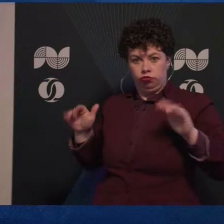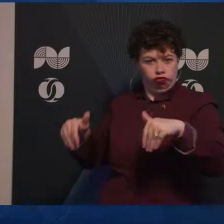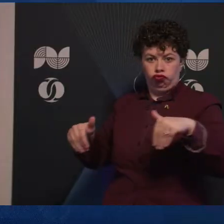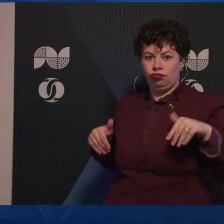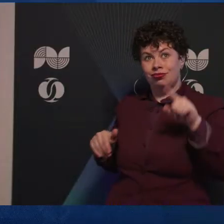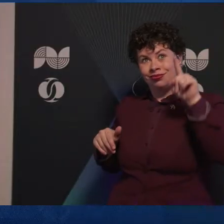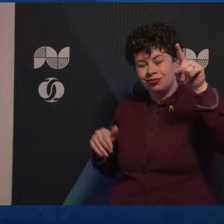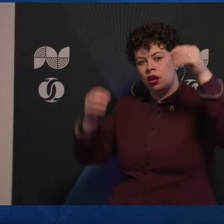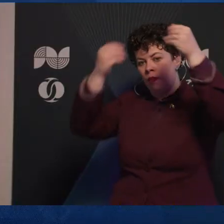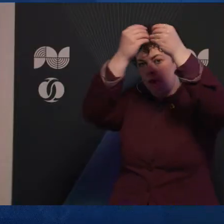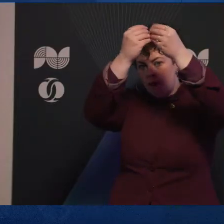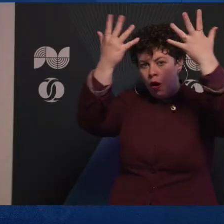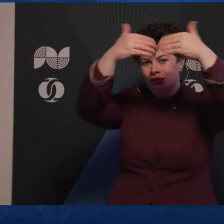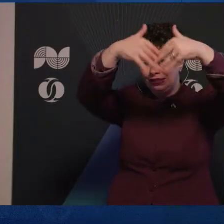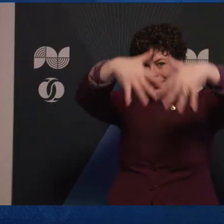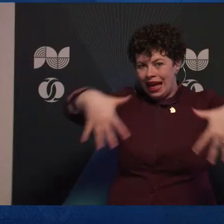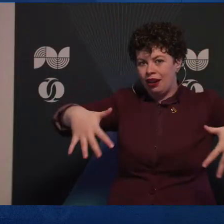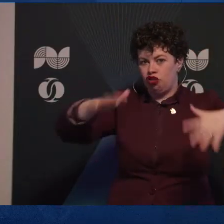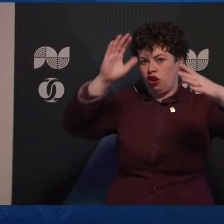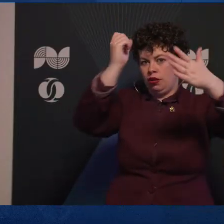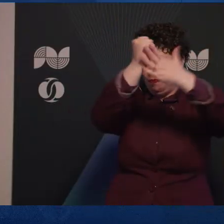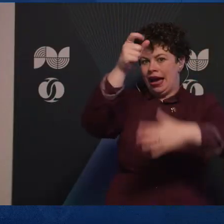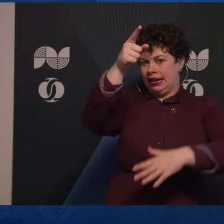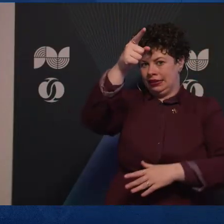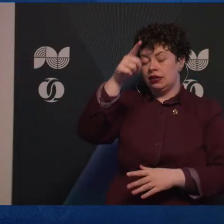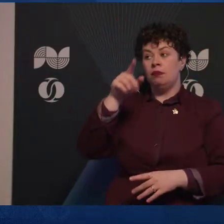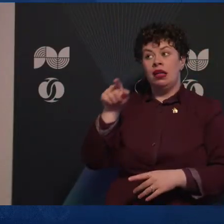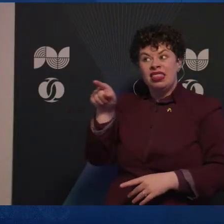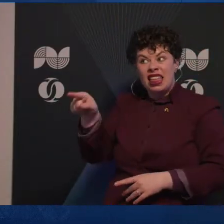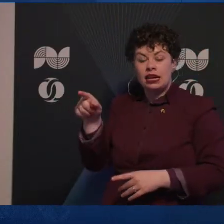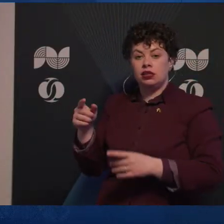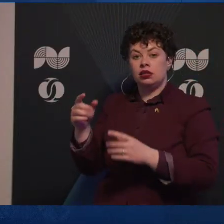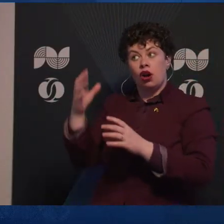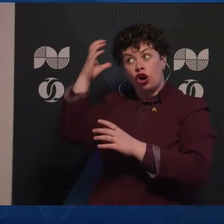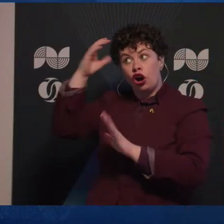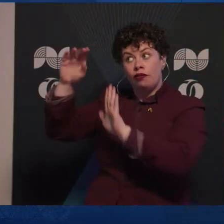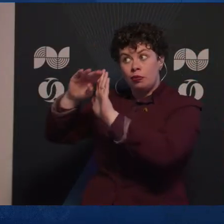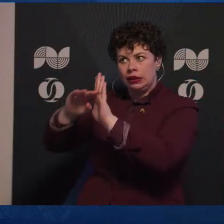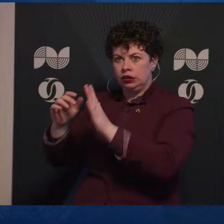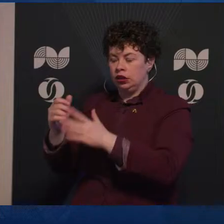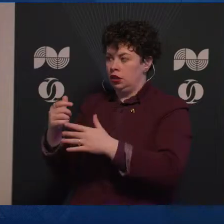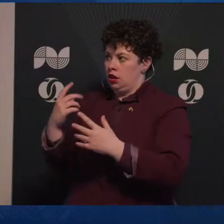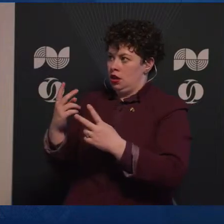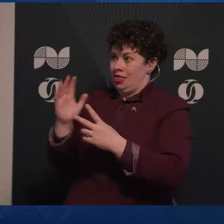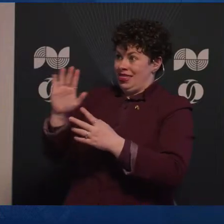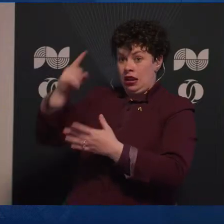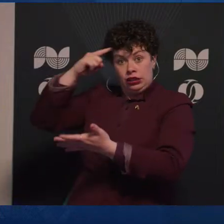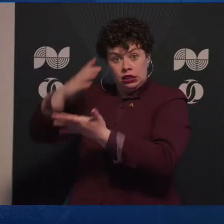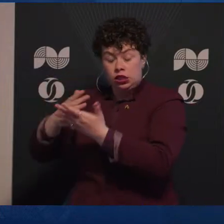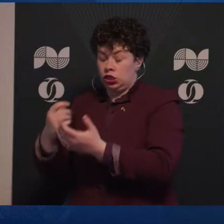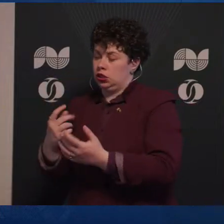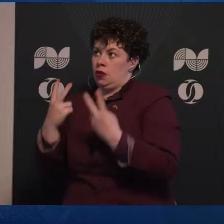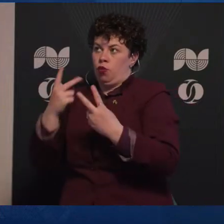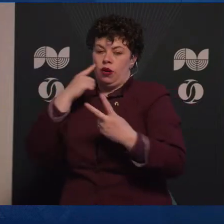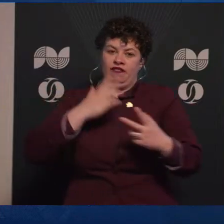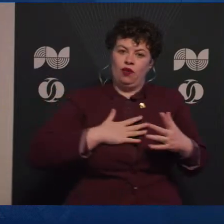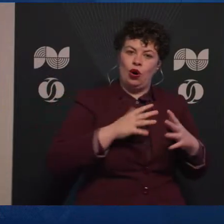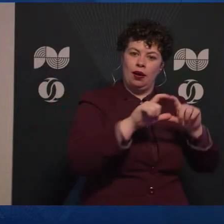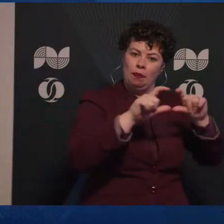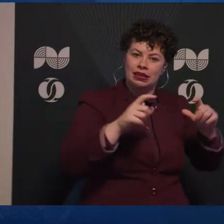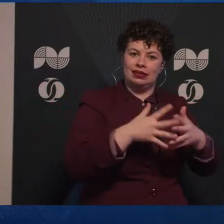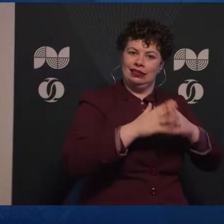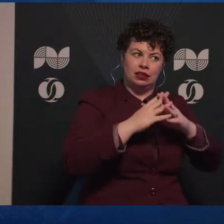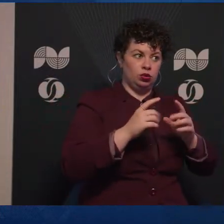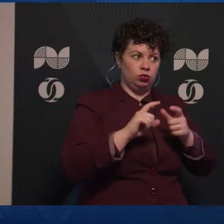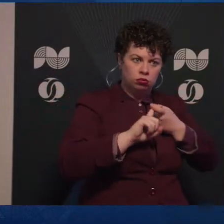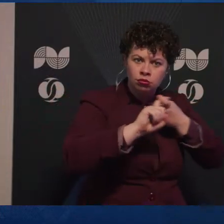regulatory architecture is a vital element for individual companies to succeed. So we see for example, we do as